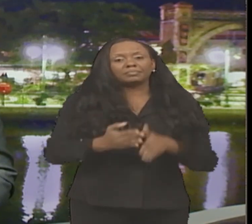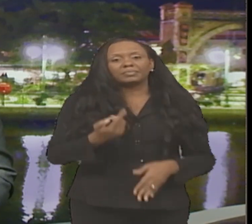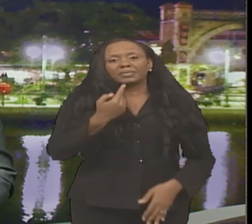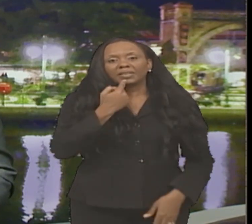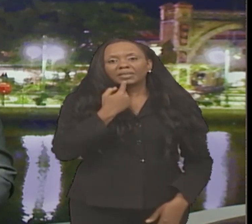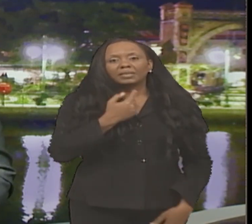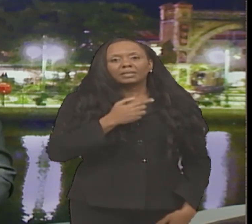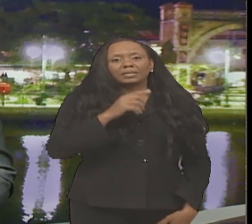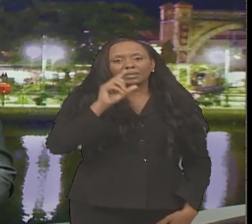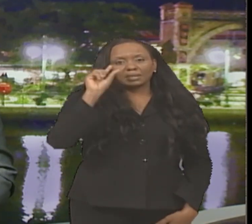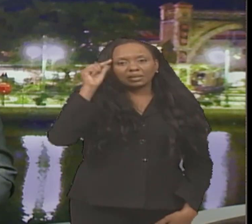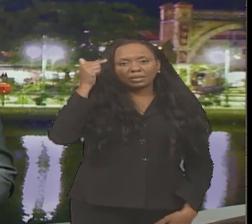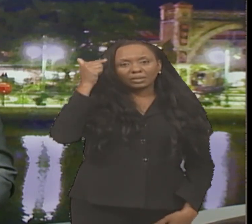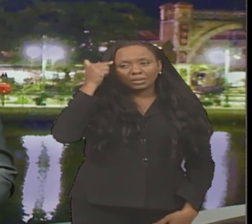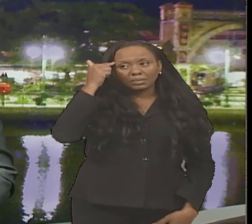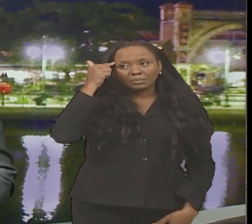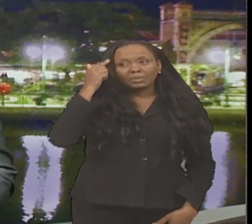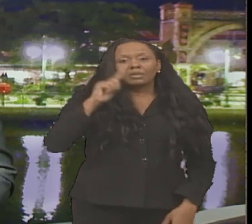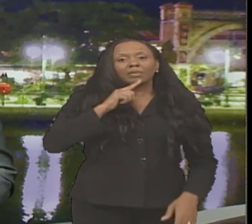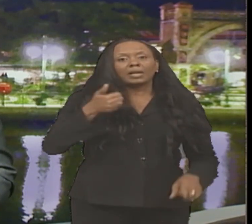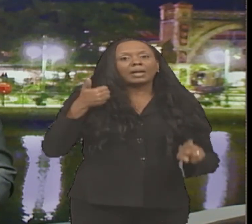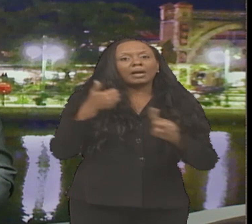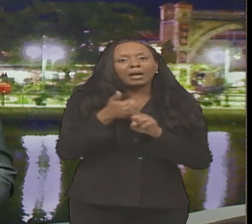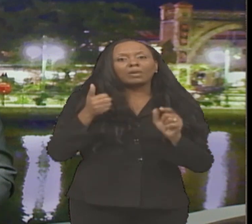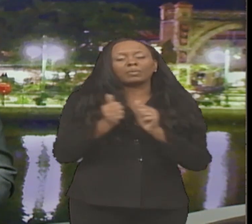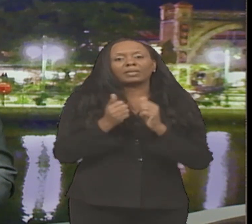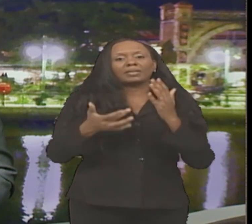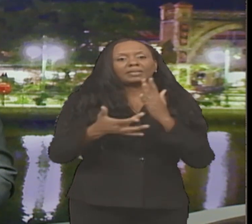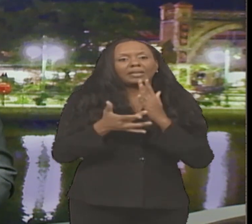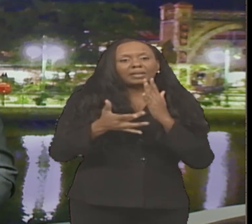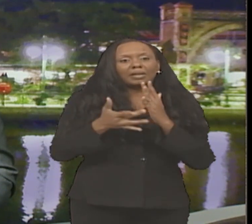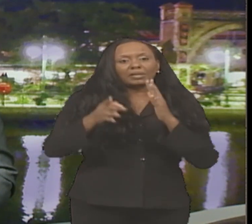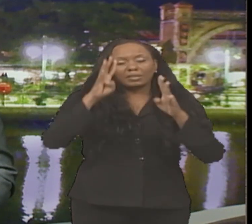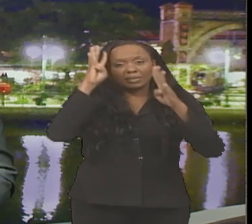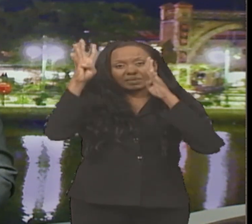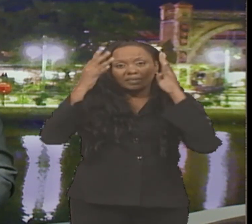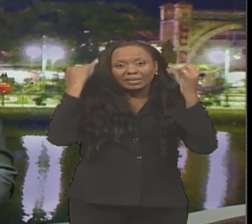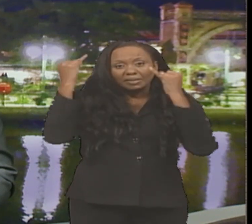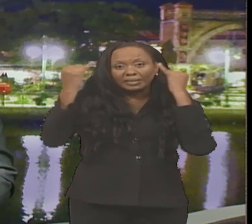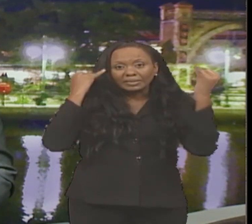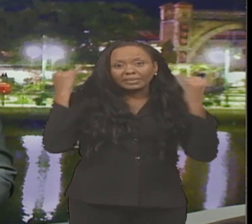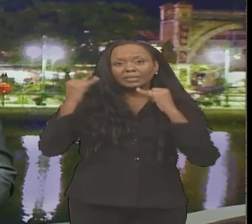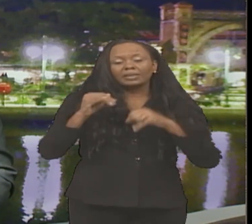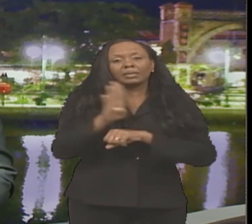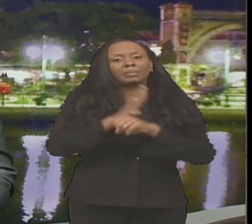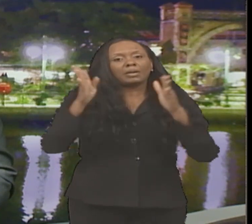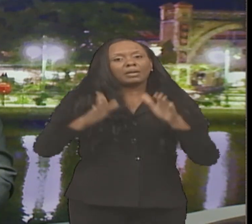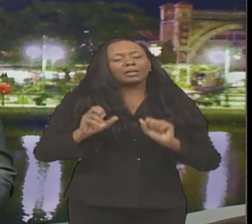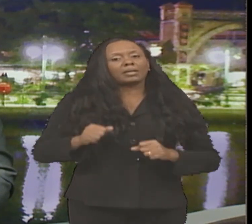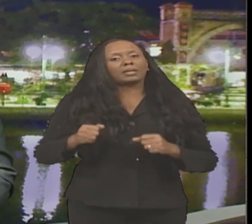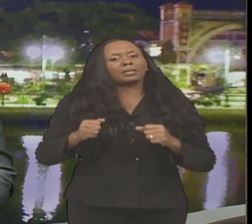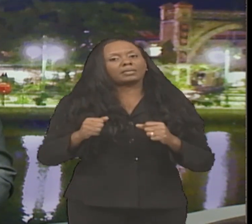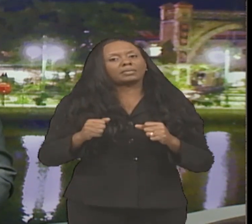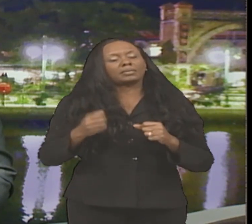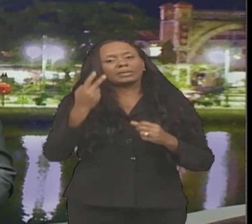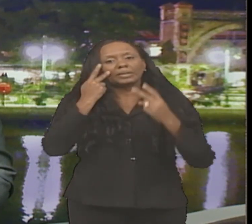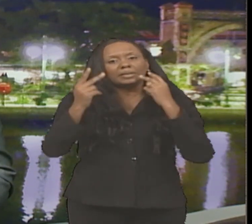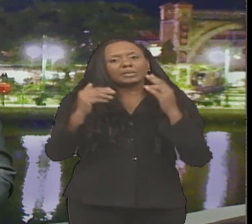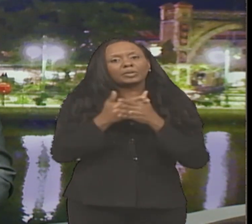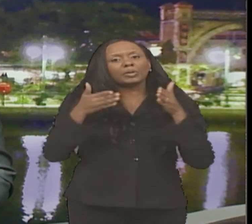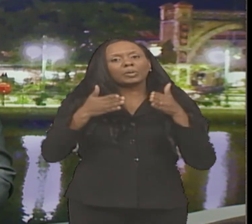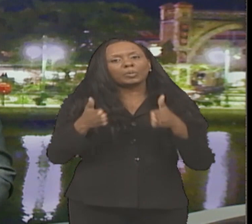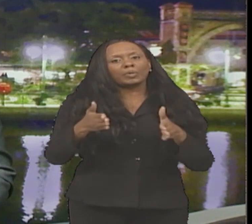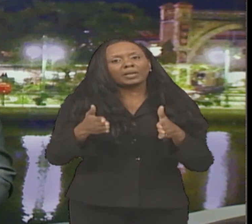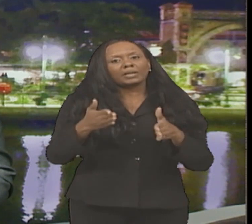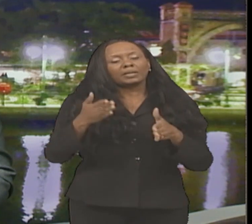like many other sectors, has been impacted by technological innovations. And as a result, Barbadians can expect a new way of doing things in the